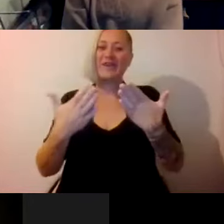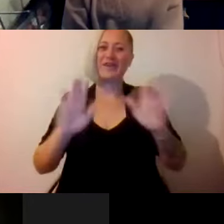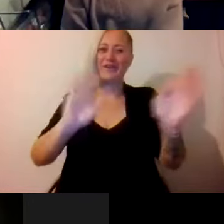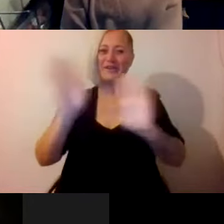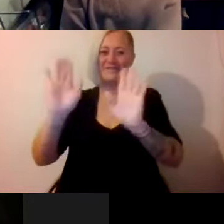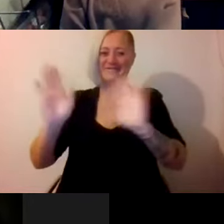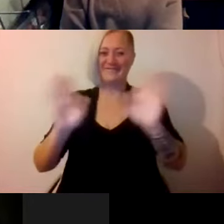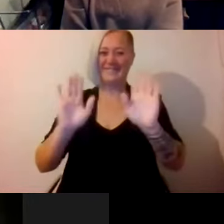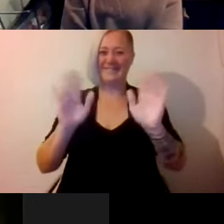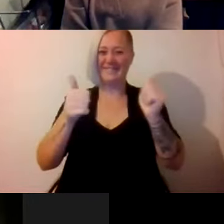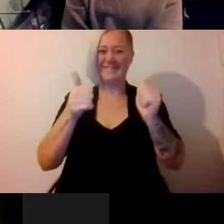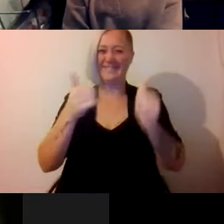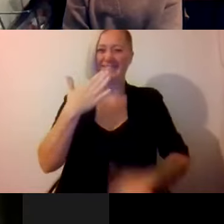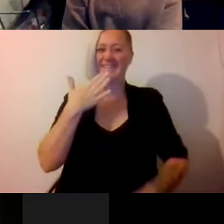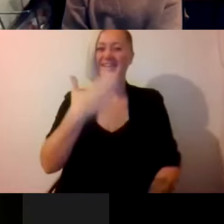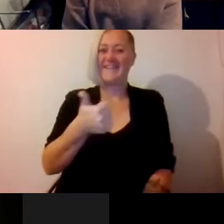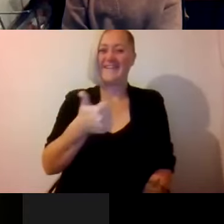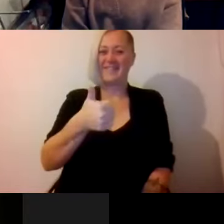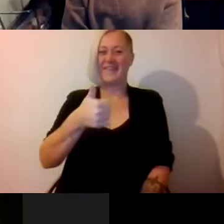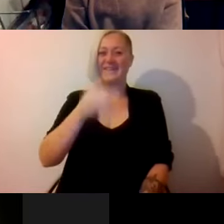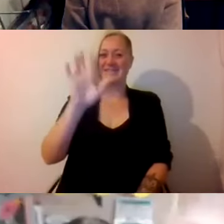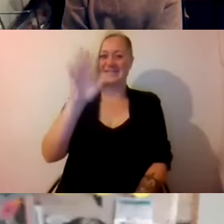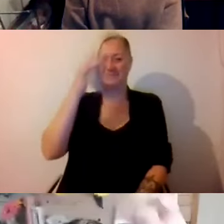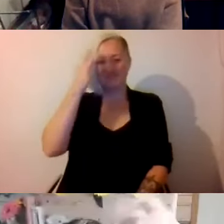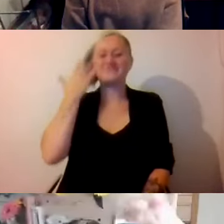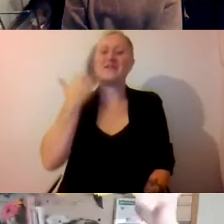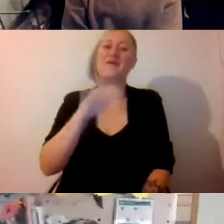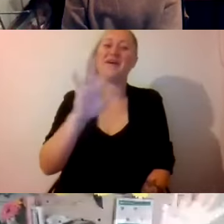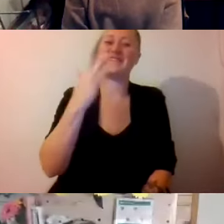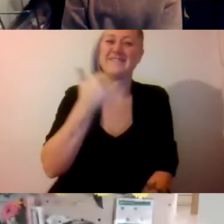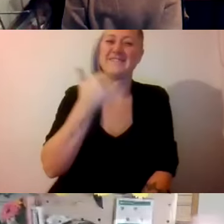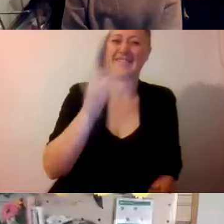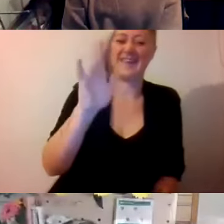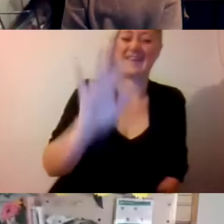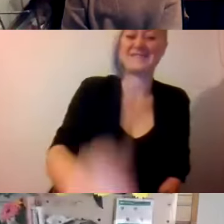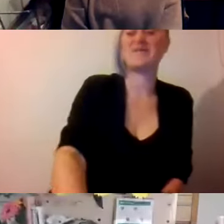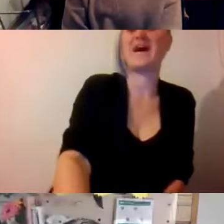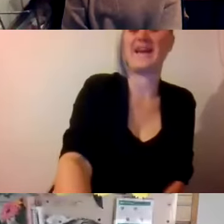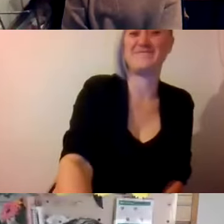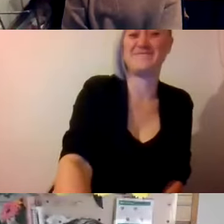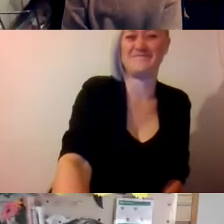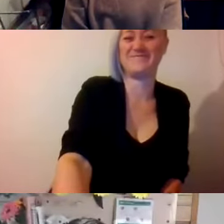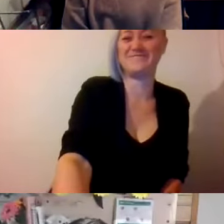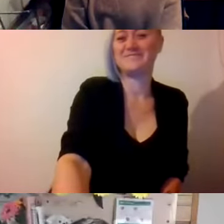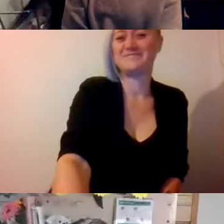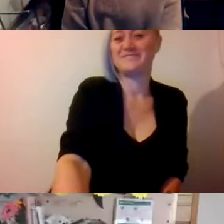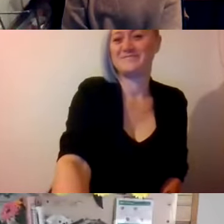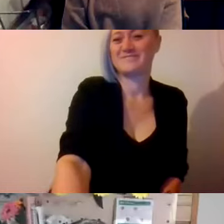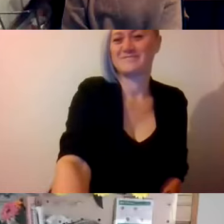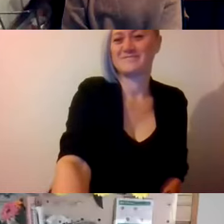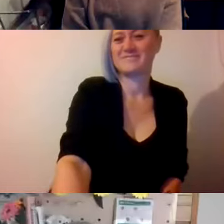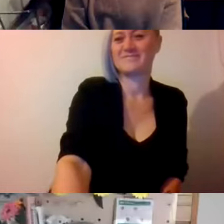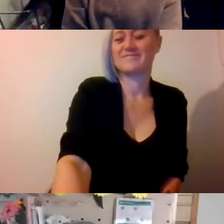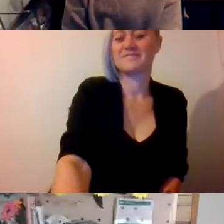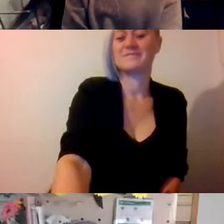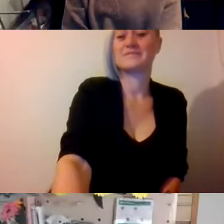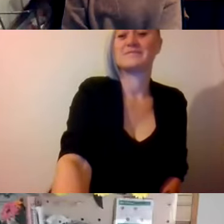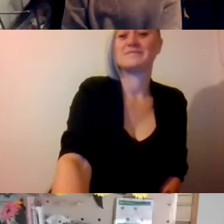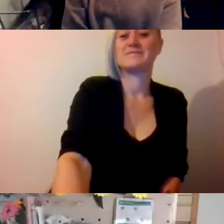Thank you. Thanks so much, Emma. No worries. Thanks. Bye. Bye.